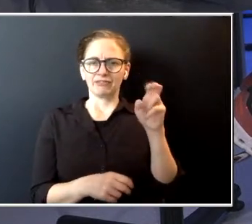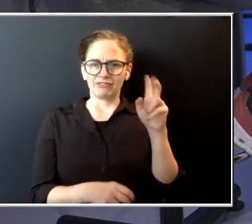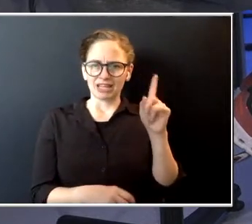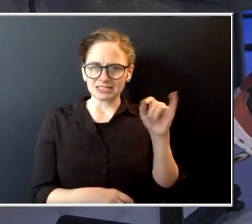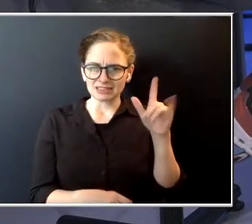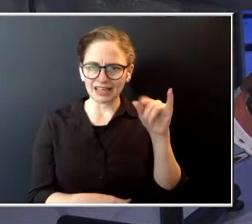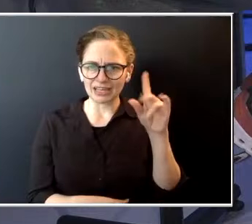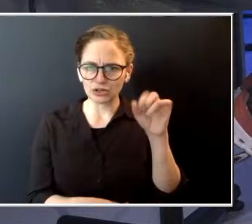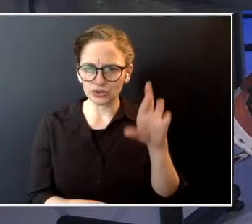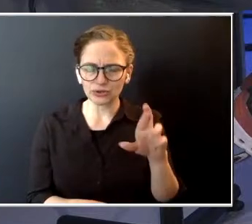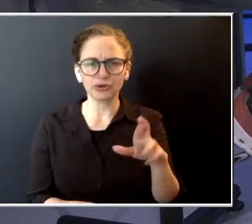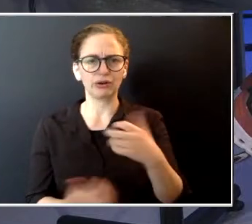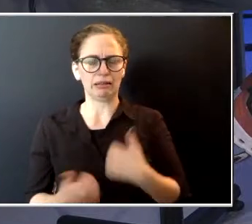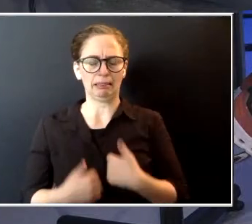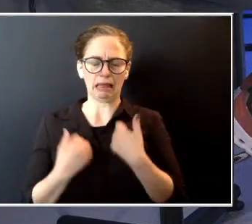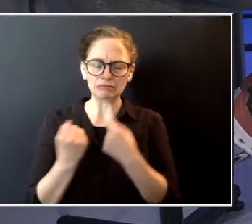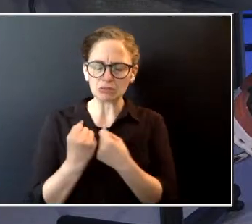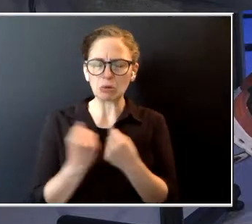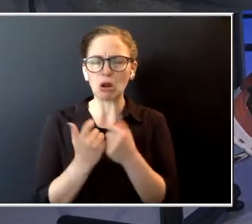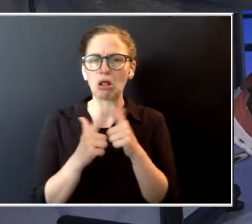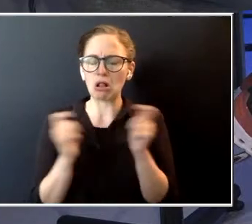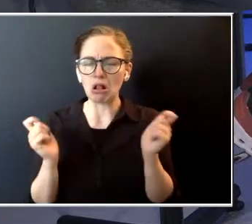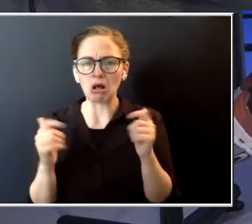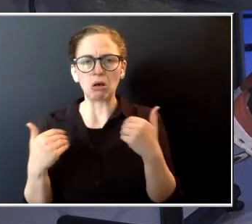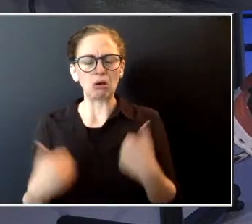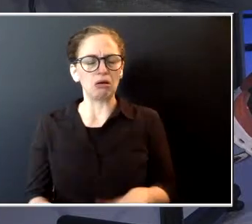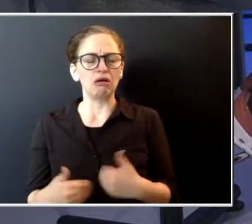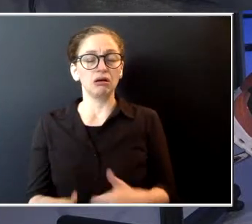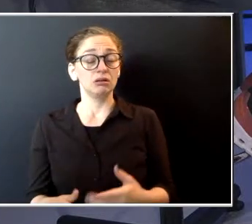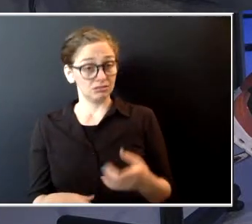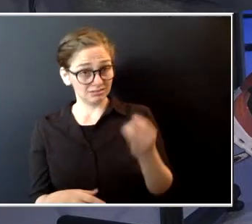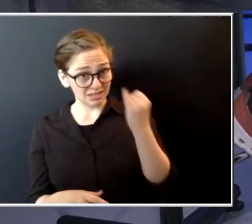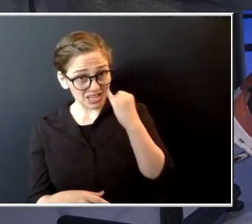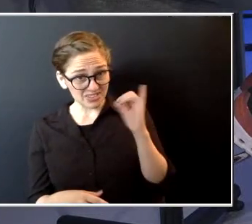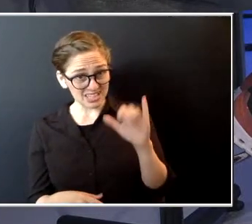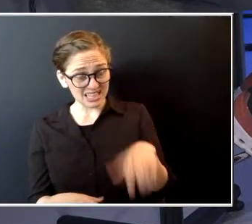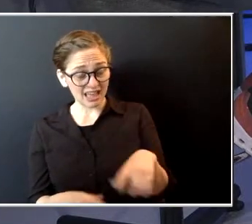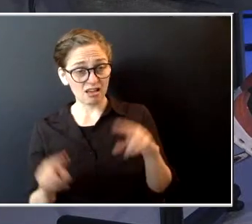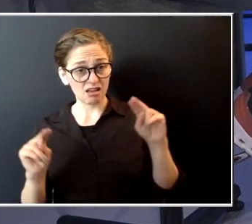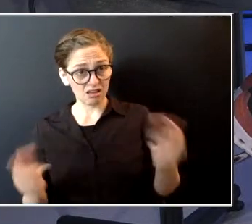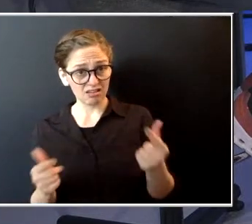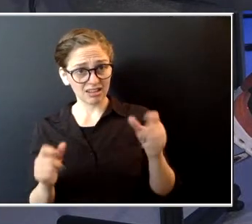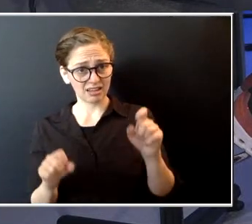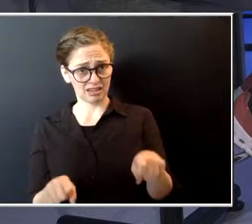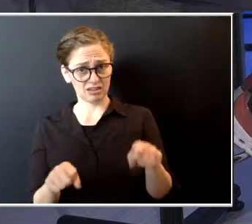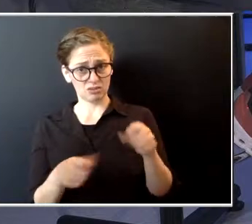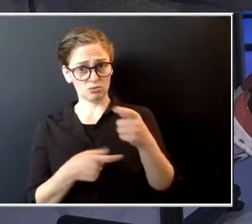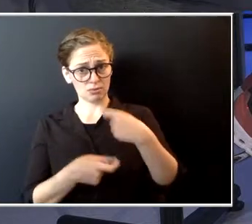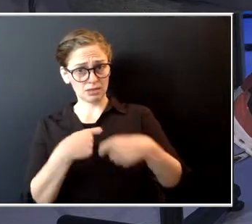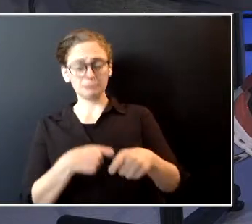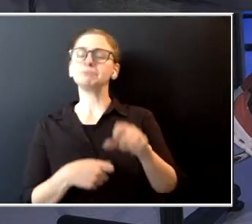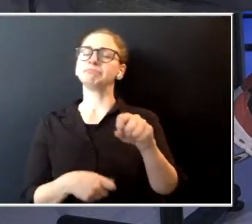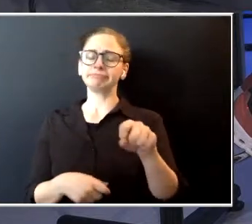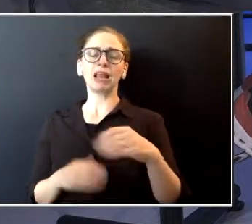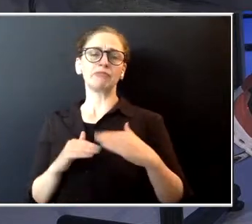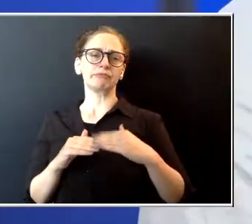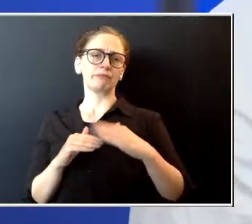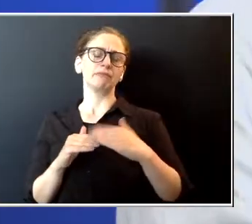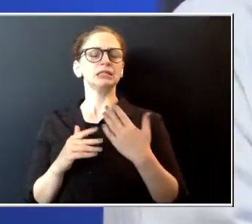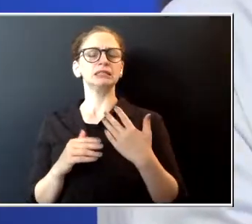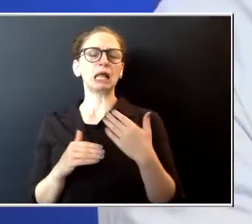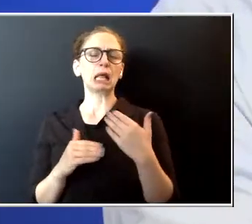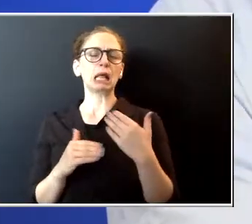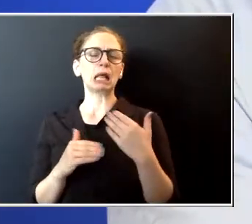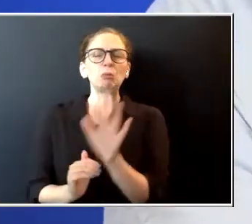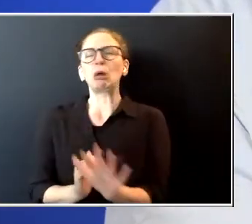you put another one in at some point? Yeah, so these valves have a limited lifespan, about 10 to 15 years. So if the valve is not doing well, but our patient's still doing great,